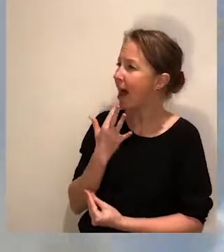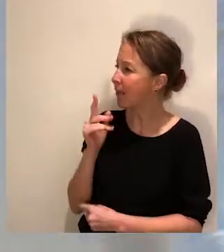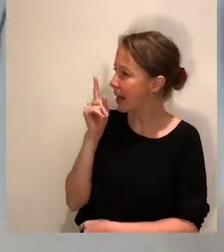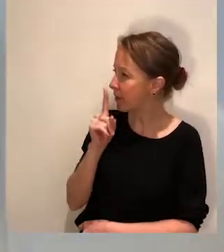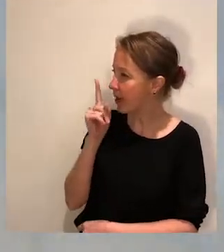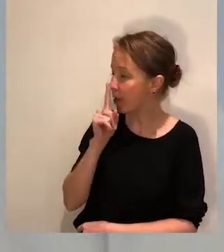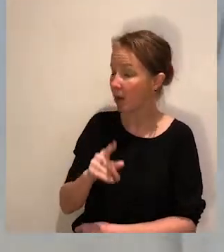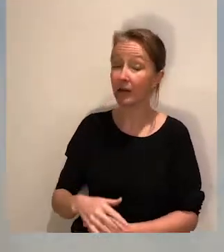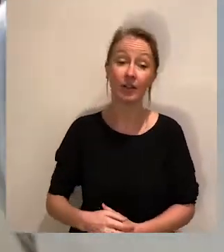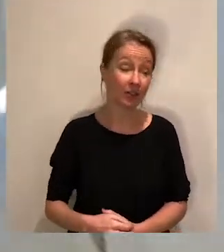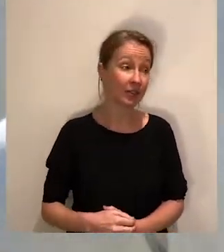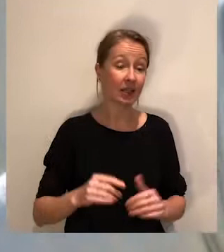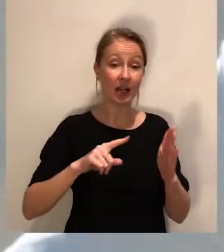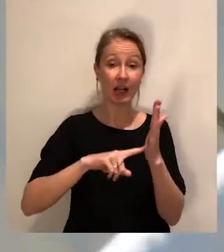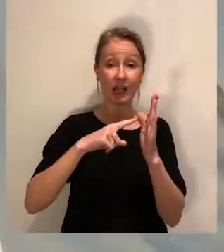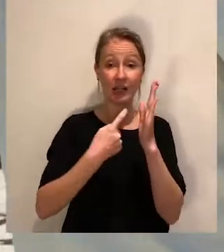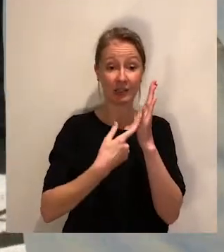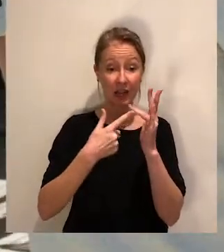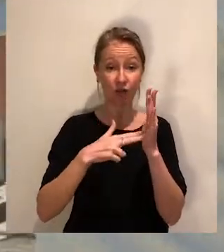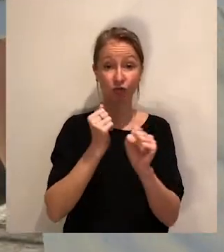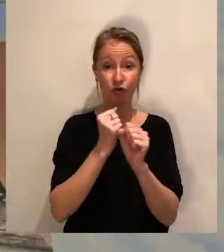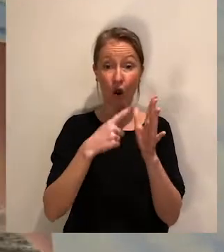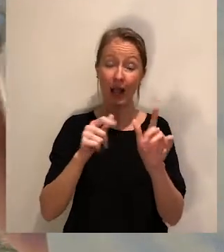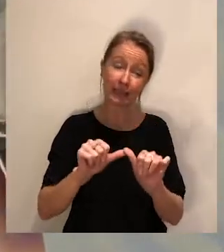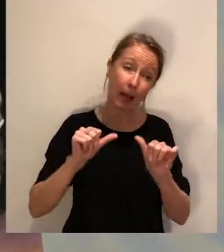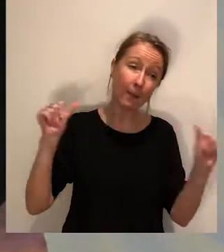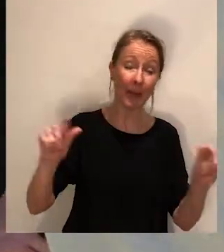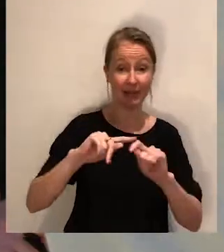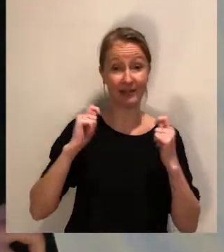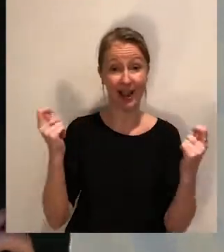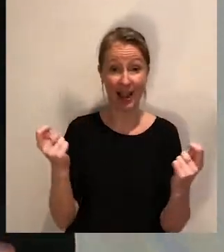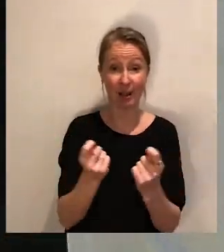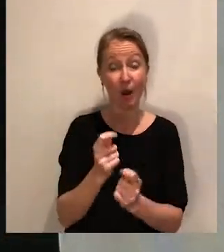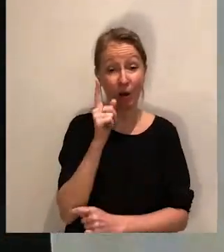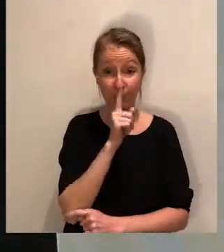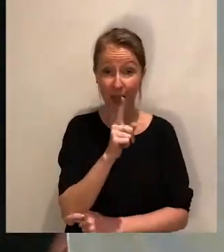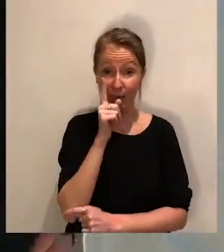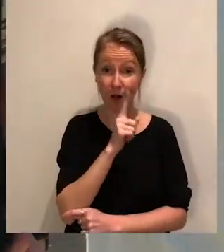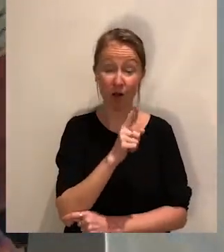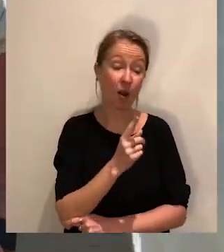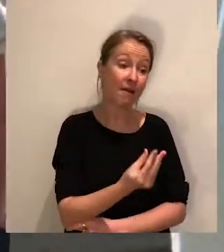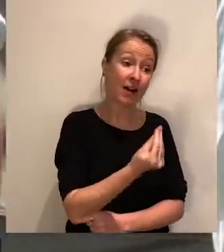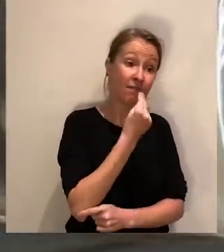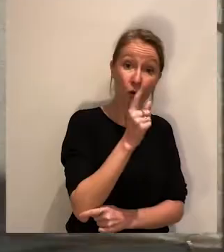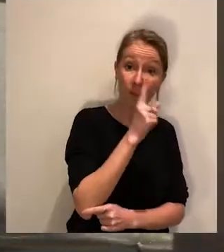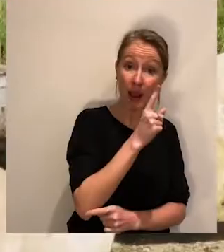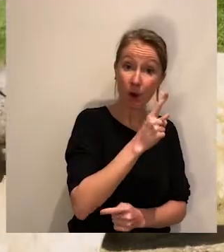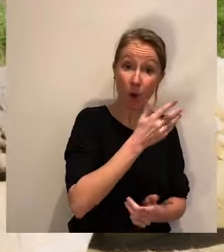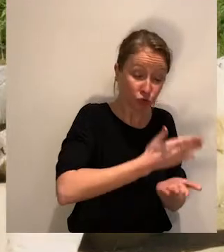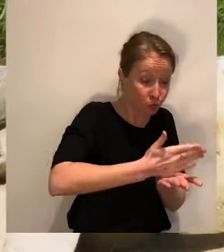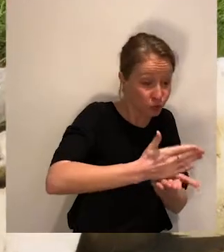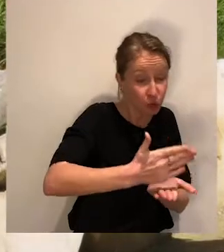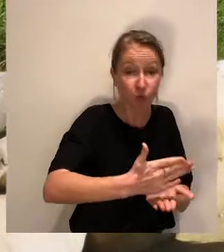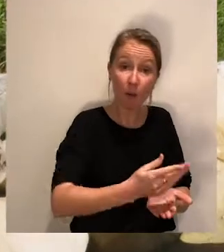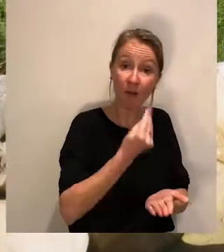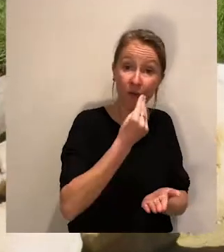like Taronga is such a big team, and like all the way from our food prep people that were chopping up the treats to